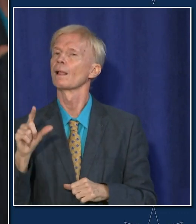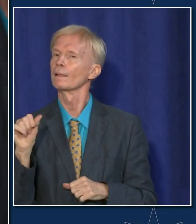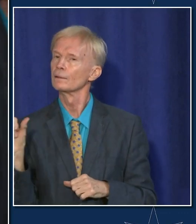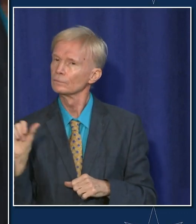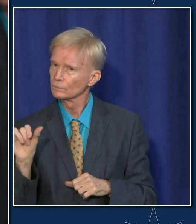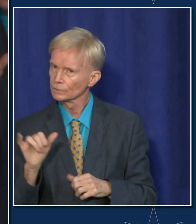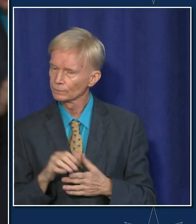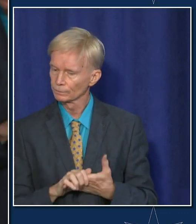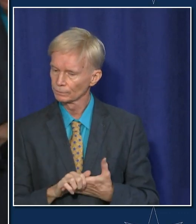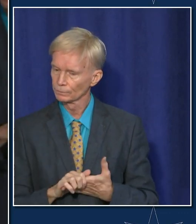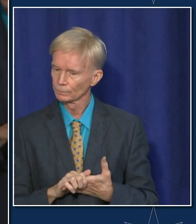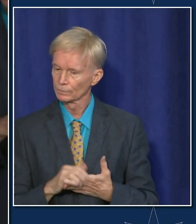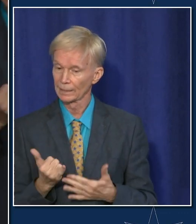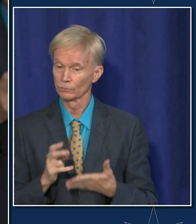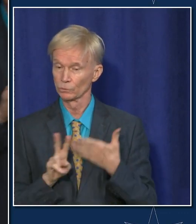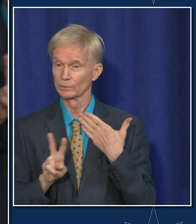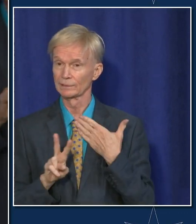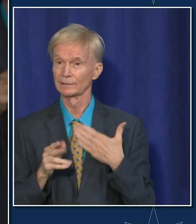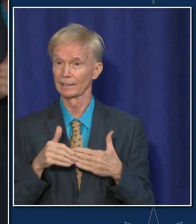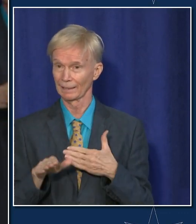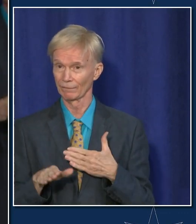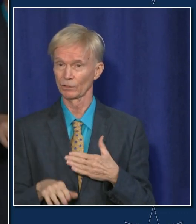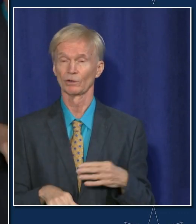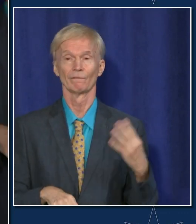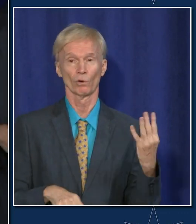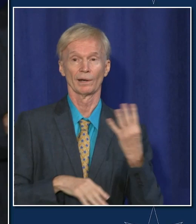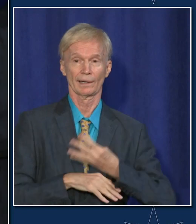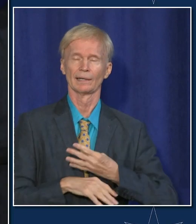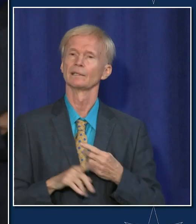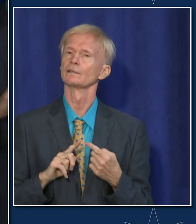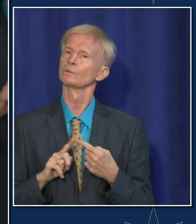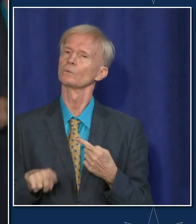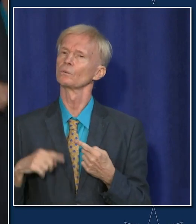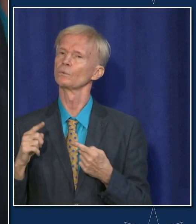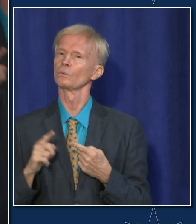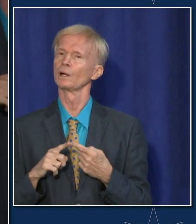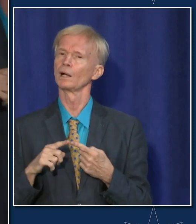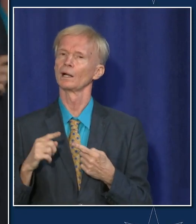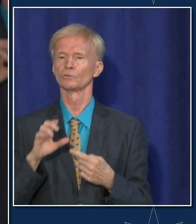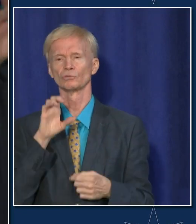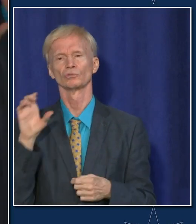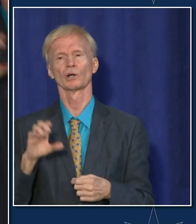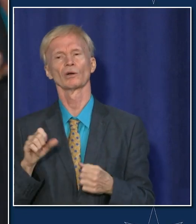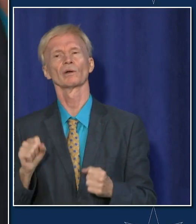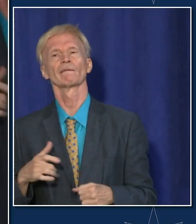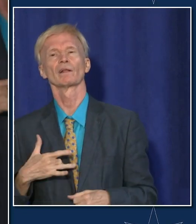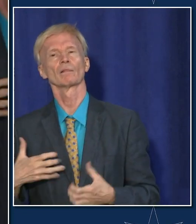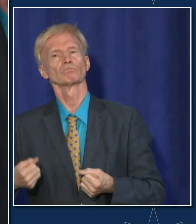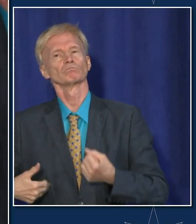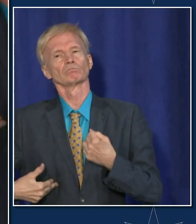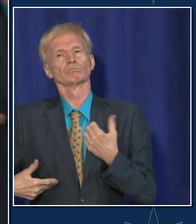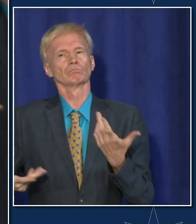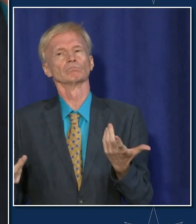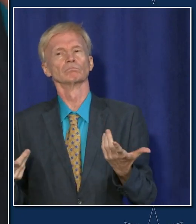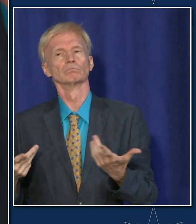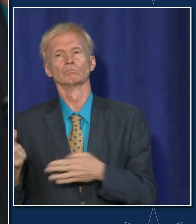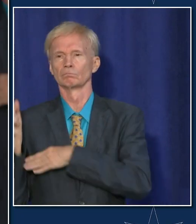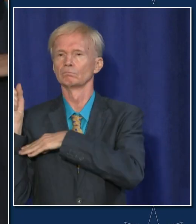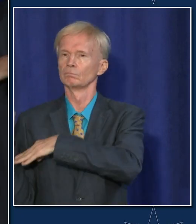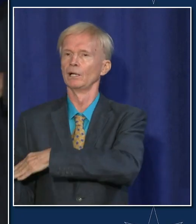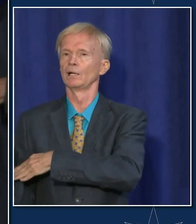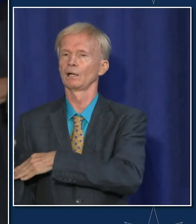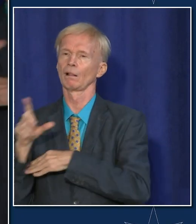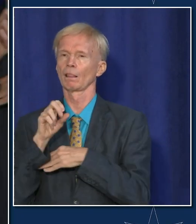you mentioned this is 14 days after the first day. It's obviously a 4-day festival. Yeah. When can Chicagoans feel confident that we would truly be out